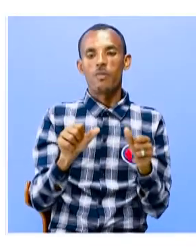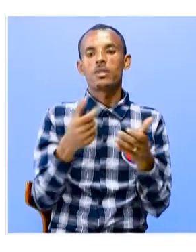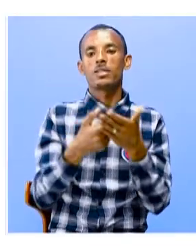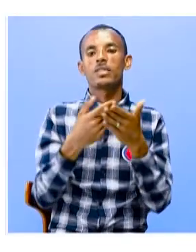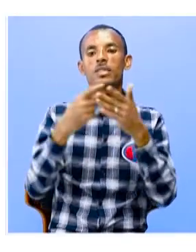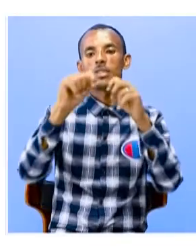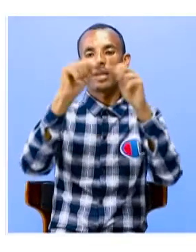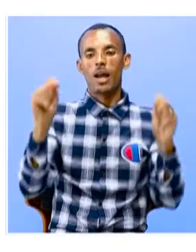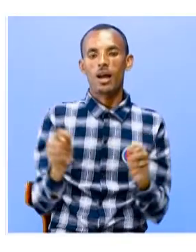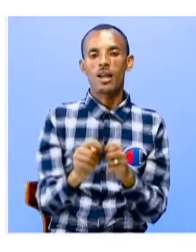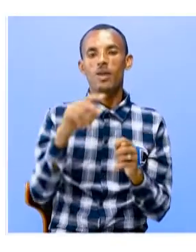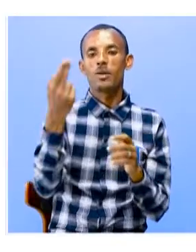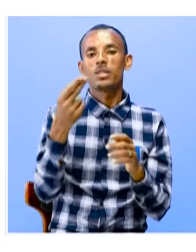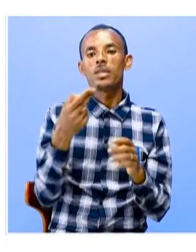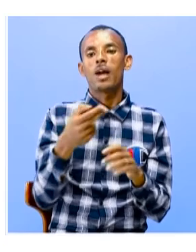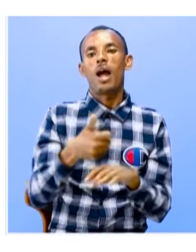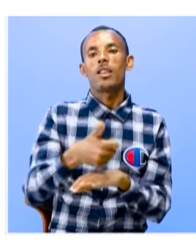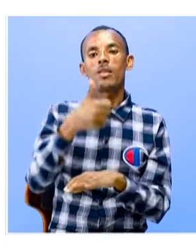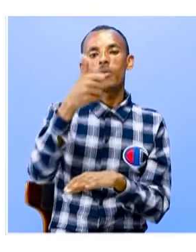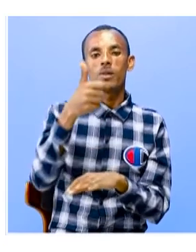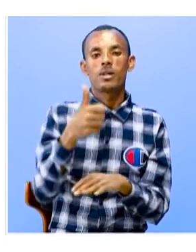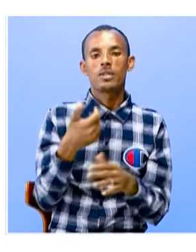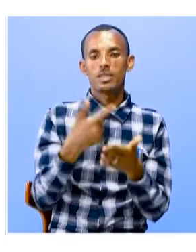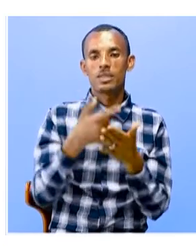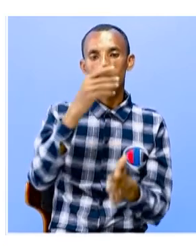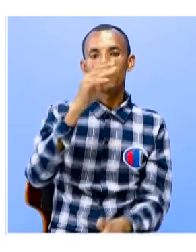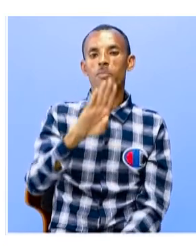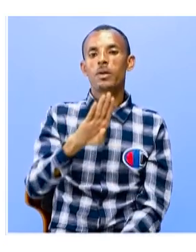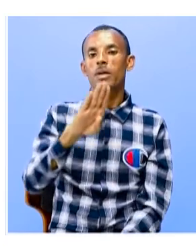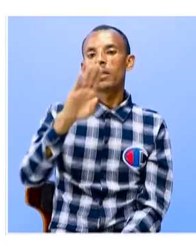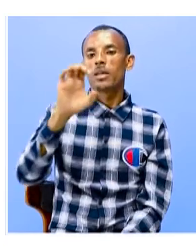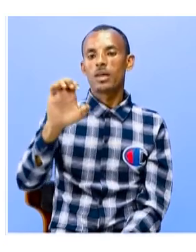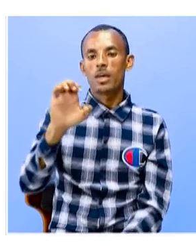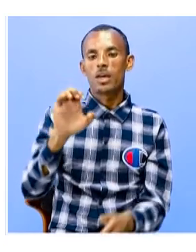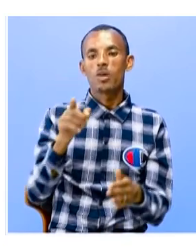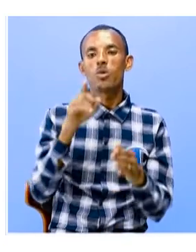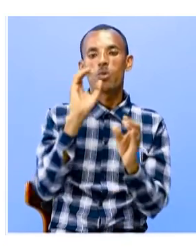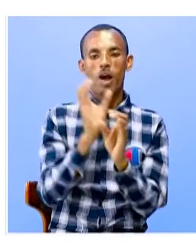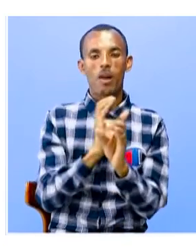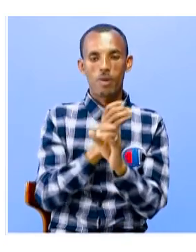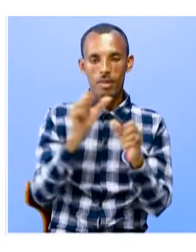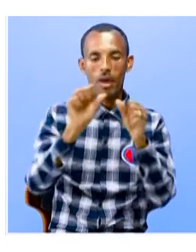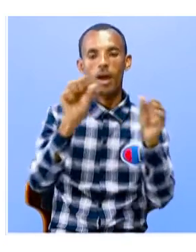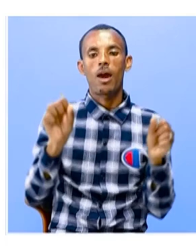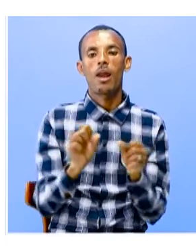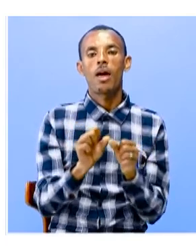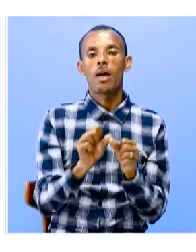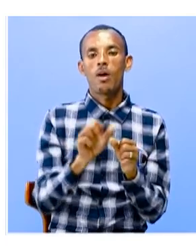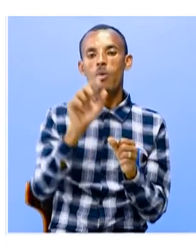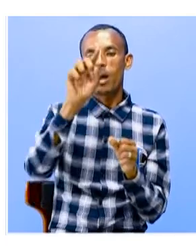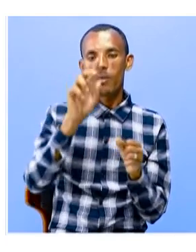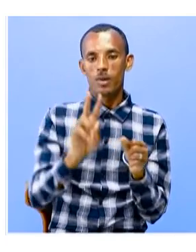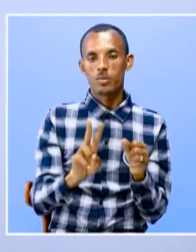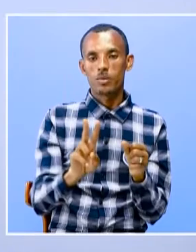as an altitude, assume this one is BE, you can calculate its area. It is half